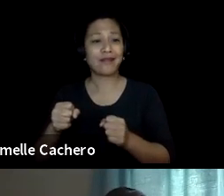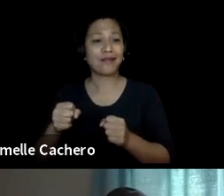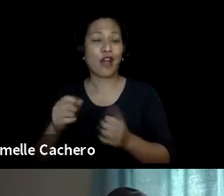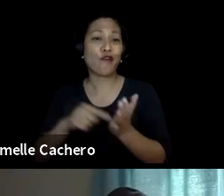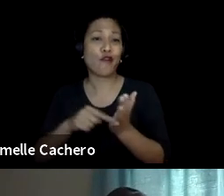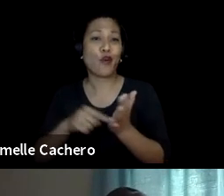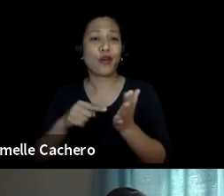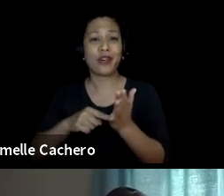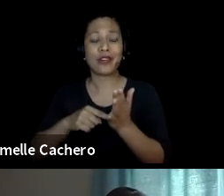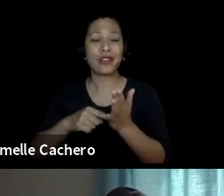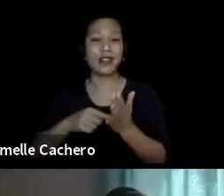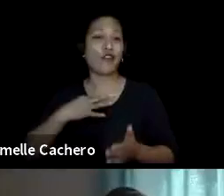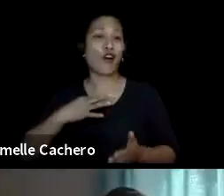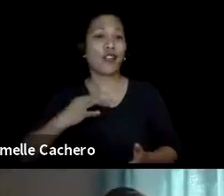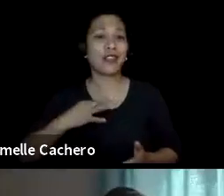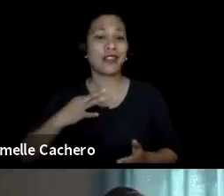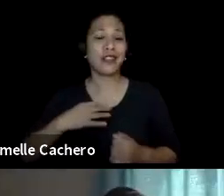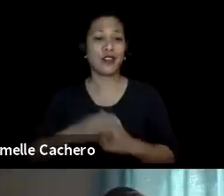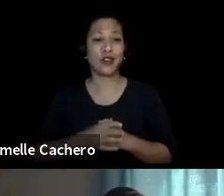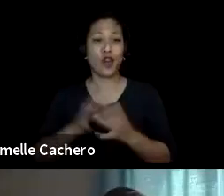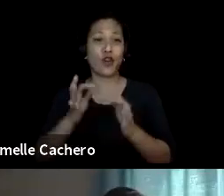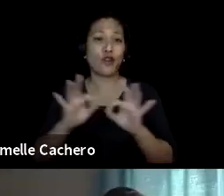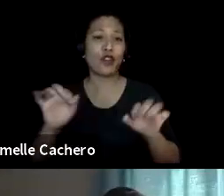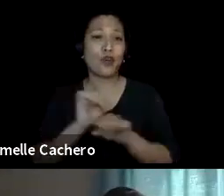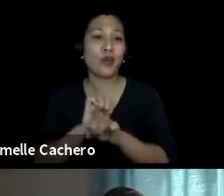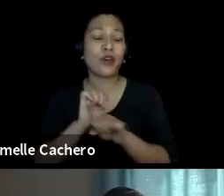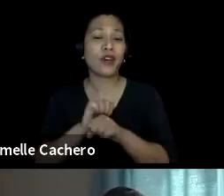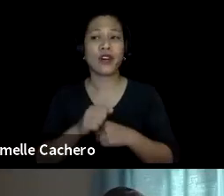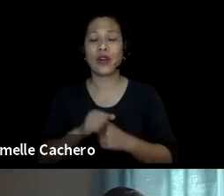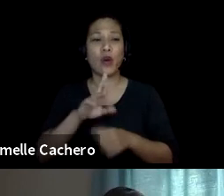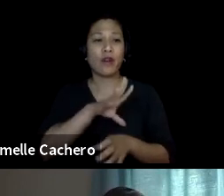the institution or for within the community.